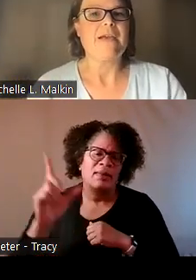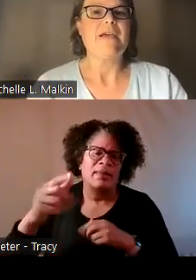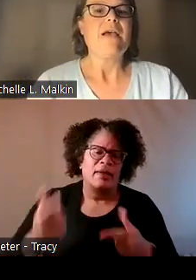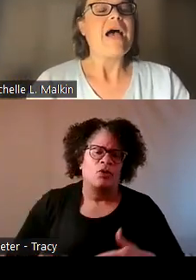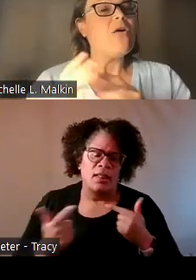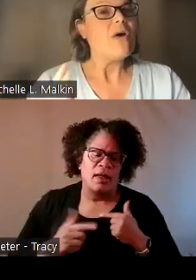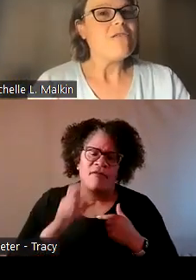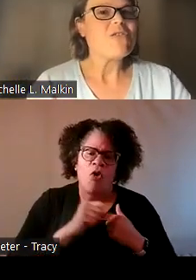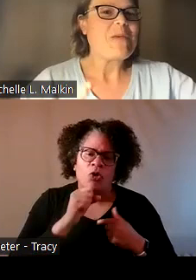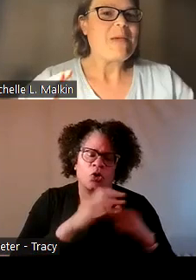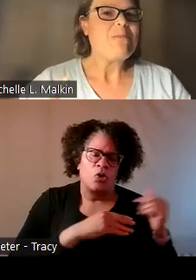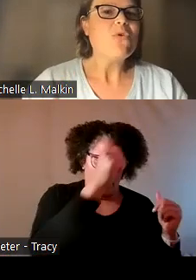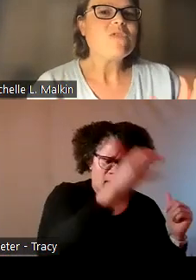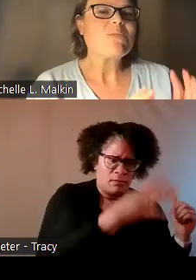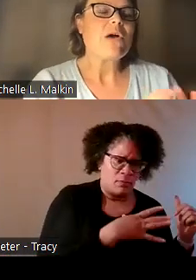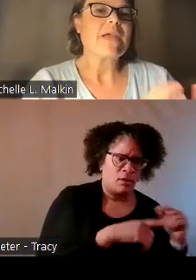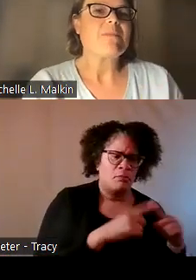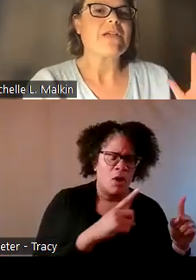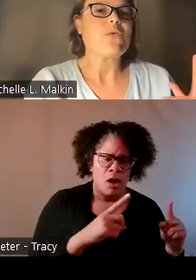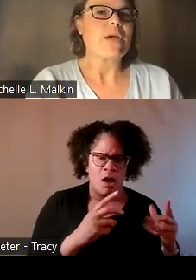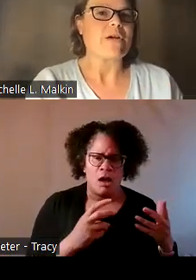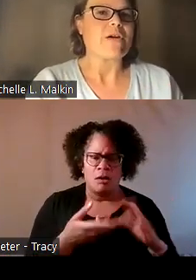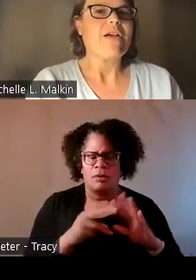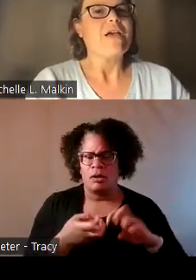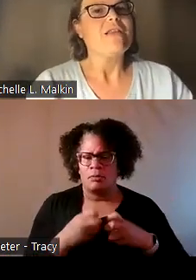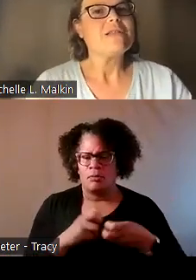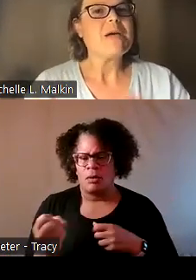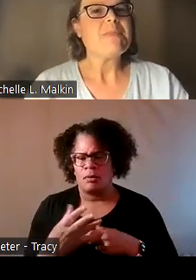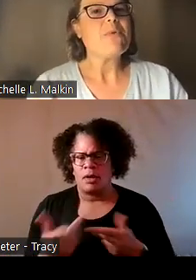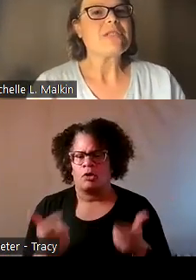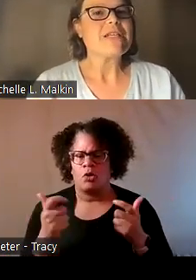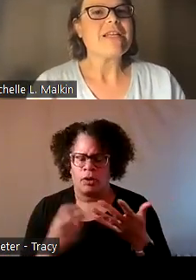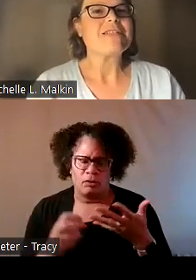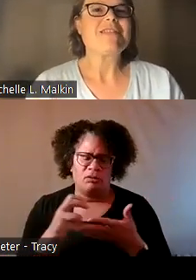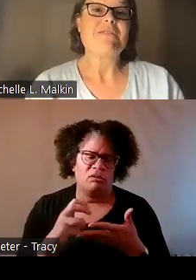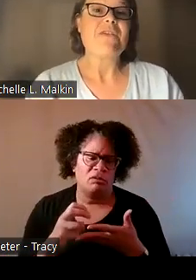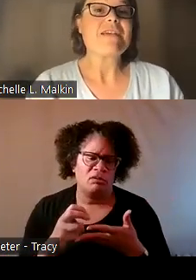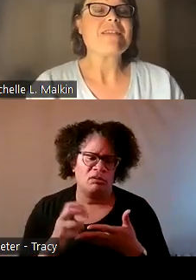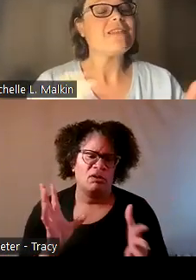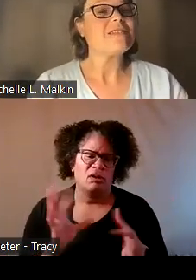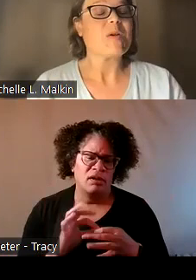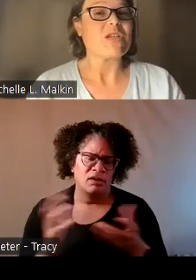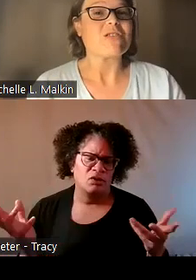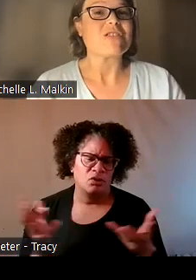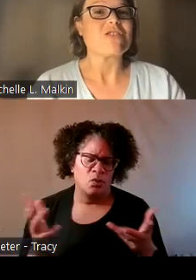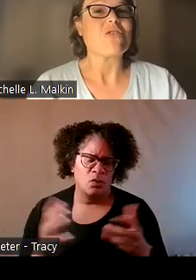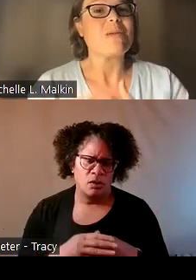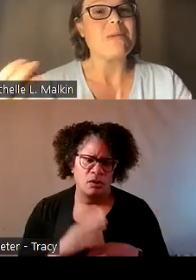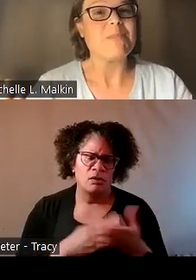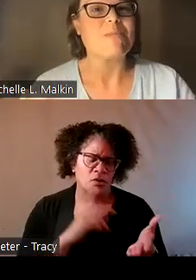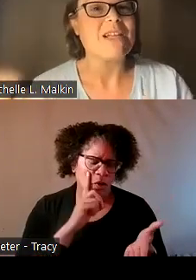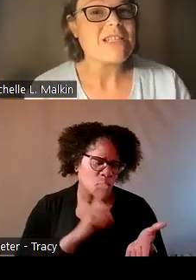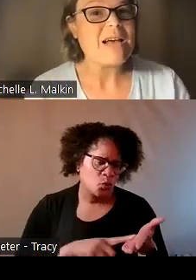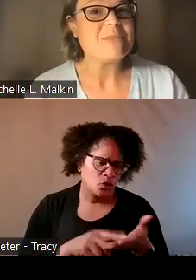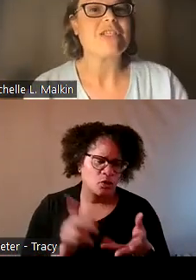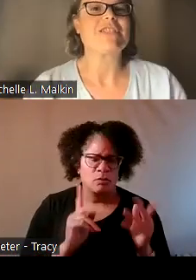men. However, they may move to problem gambling quicker. And this might be mostly connected to the fact that there's been research to show that people